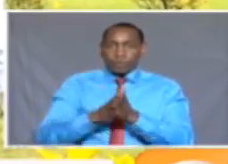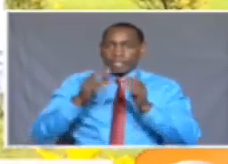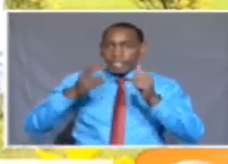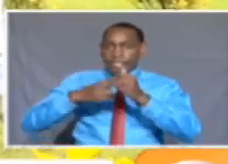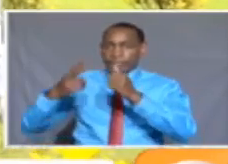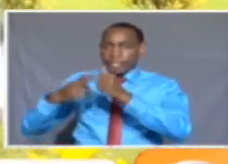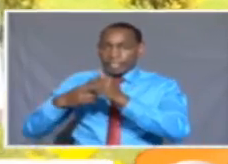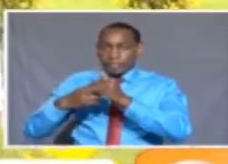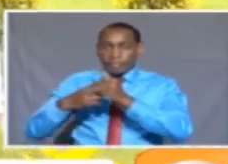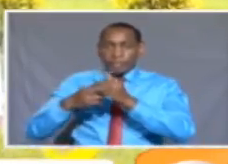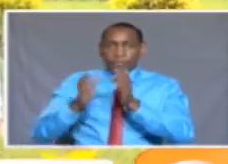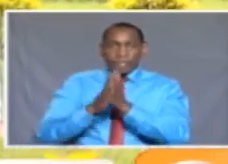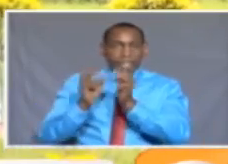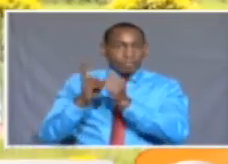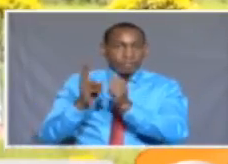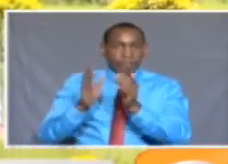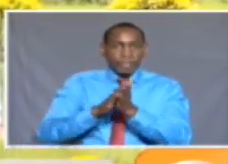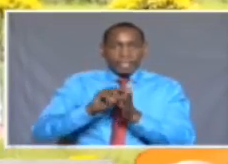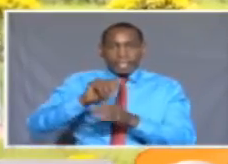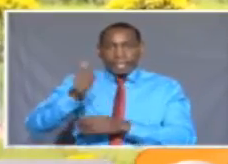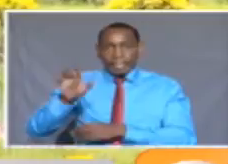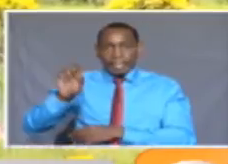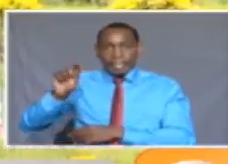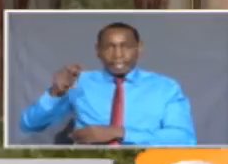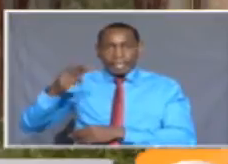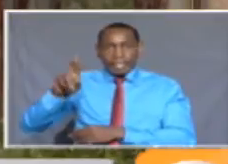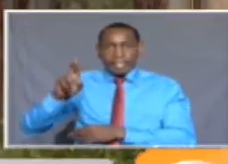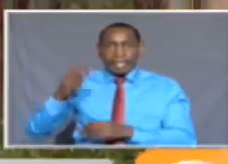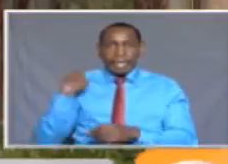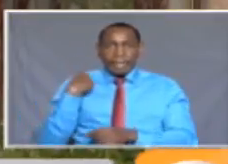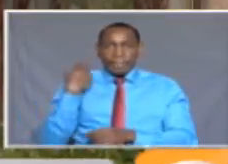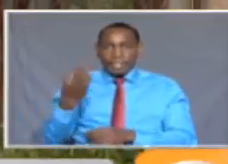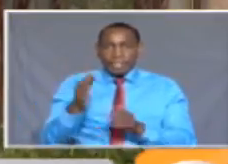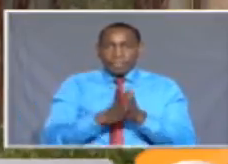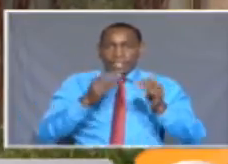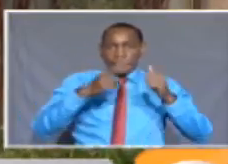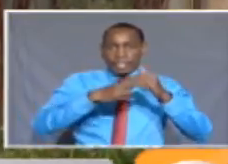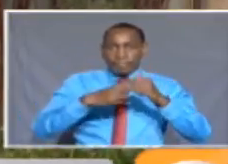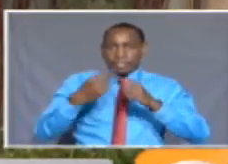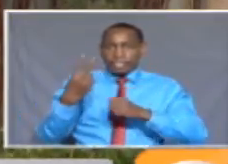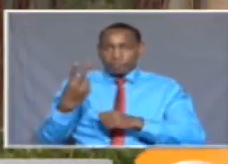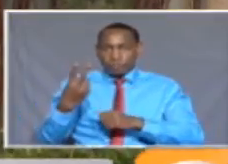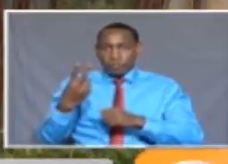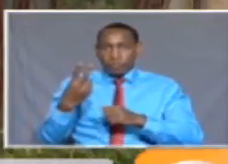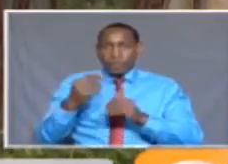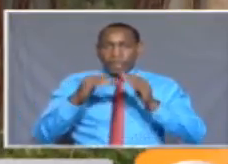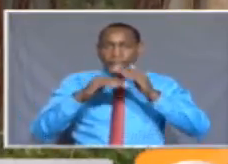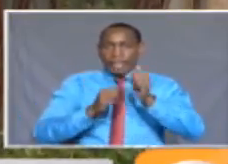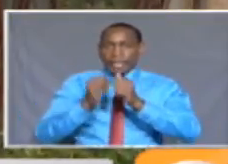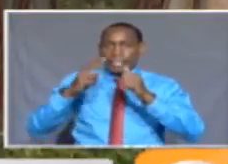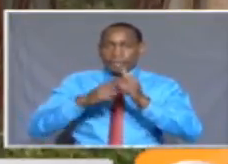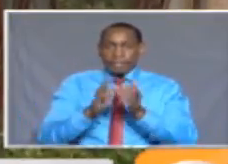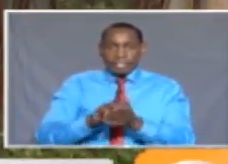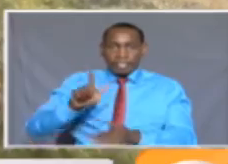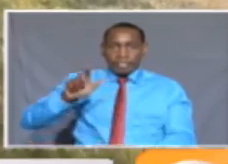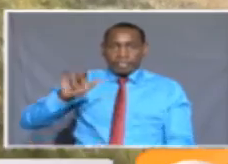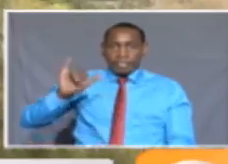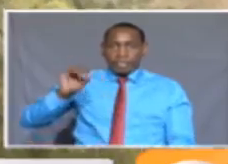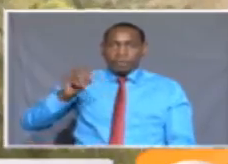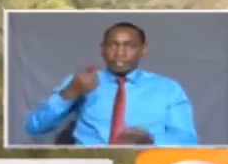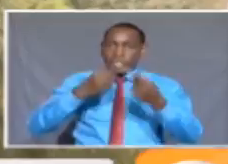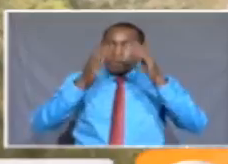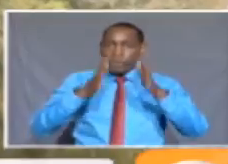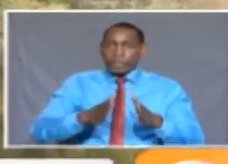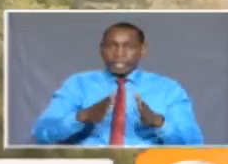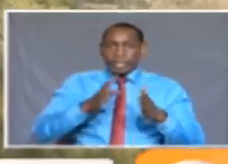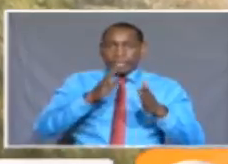72 net in 12 handicap, and Esther Mugure was third with 72 net handicap 17. Lucy Mwangi was the winner